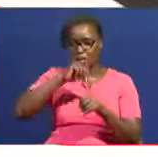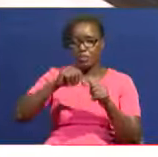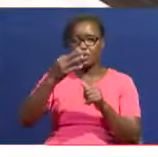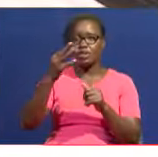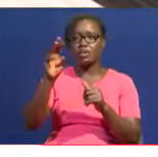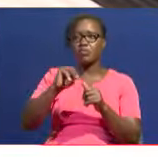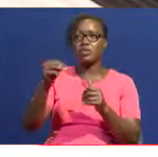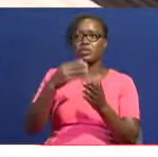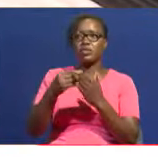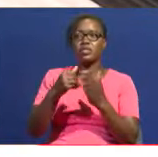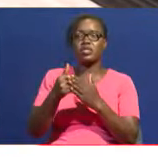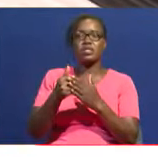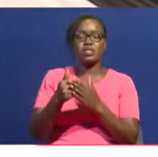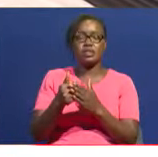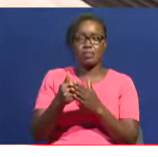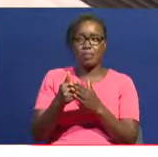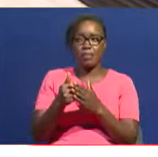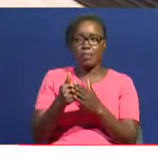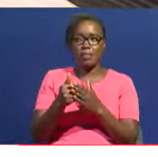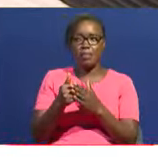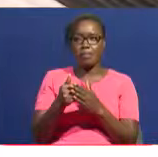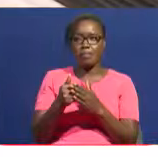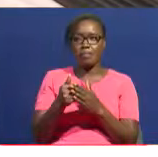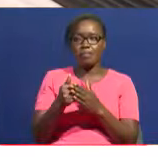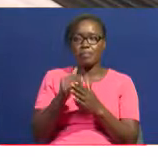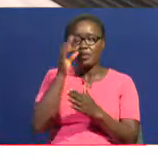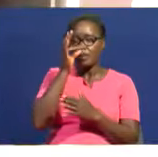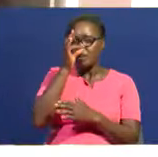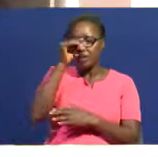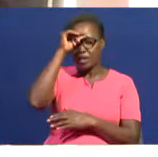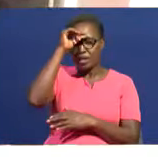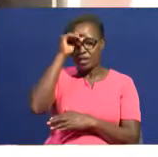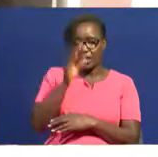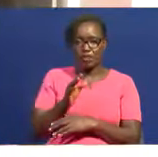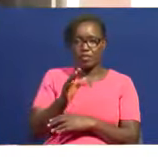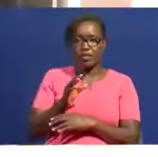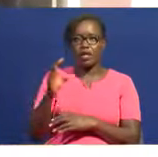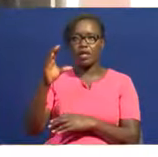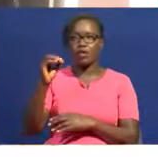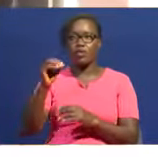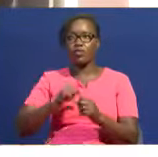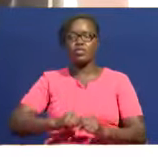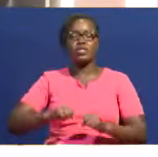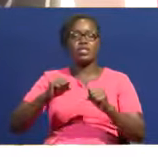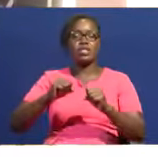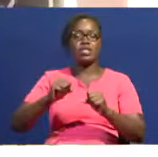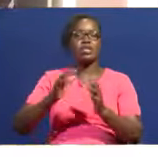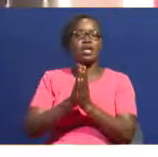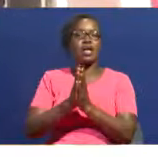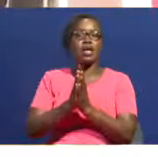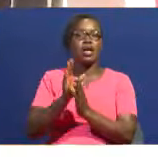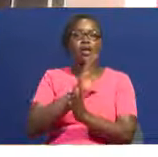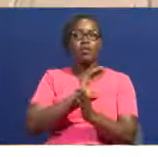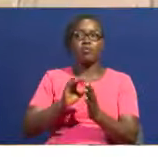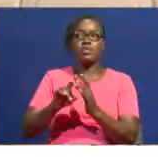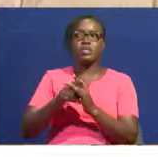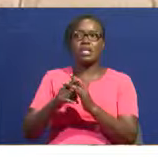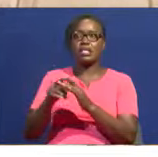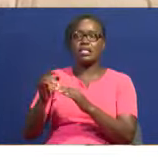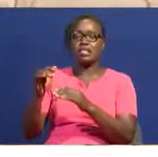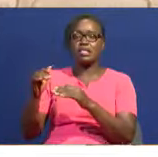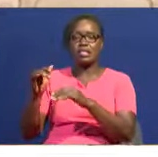million shillings into the preparations. Nyeri Governor Mutahi Kahiga, who co-chairs the committee, says the event will begin early to allow